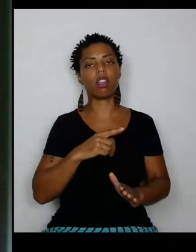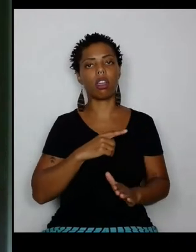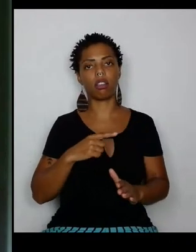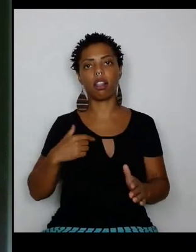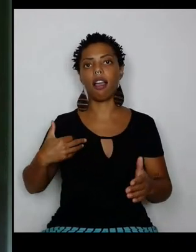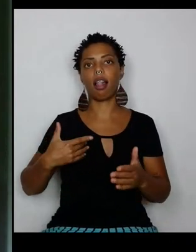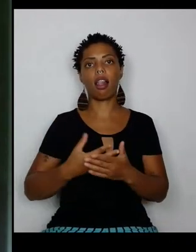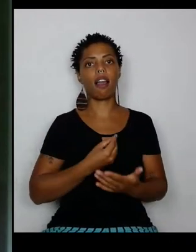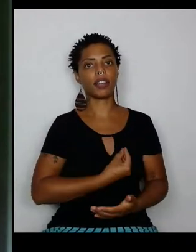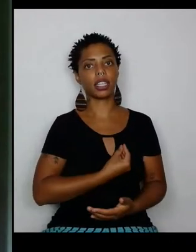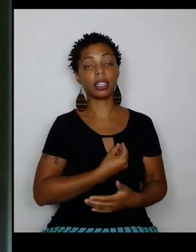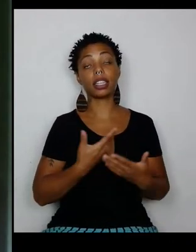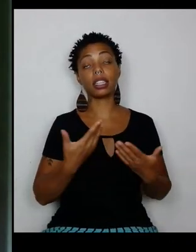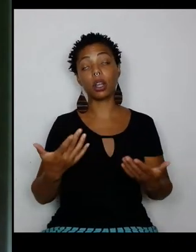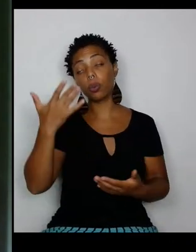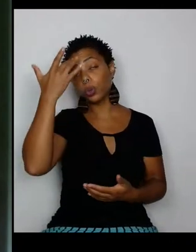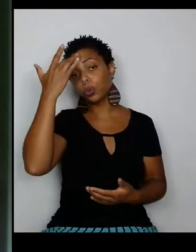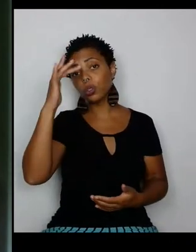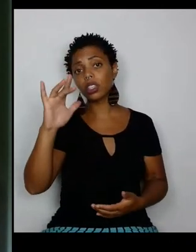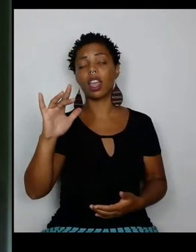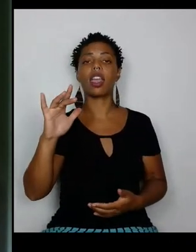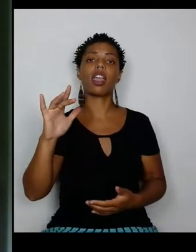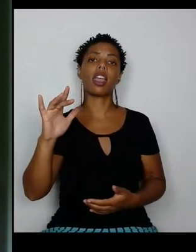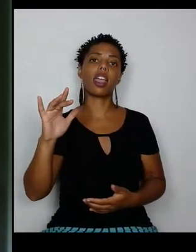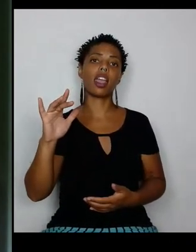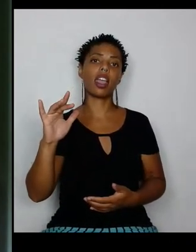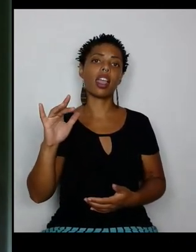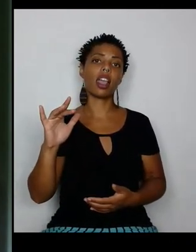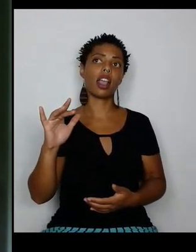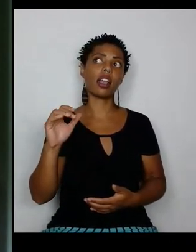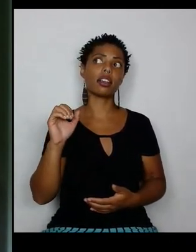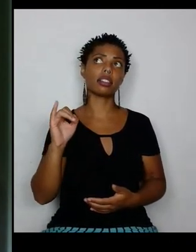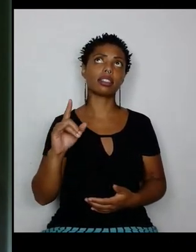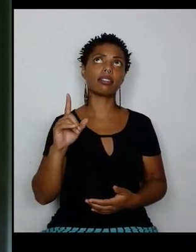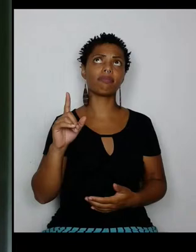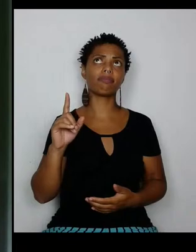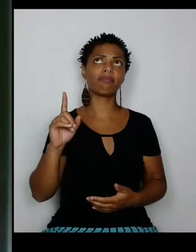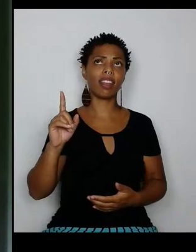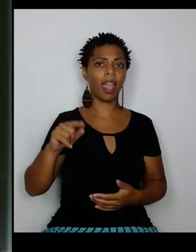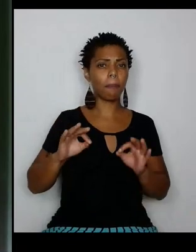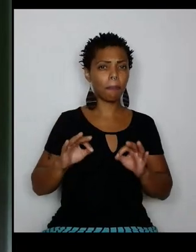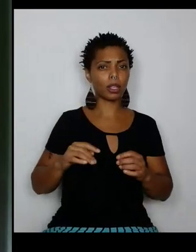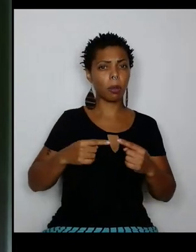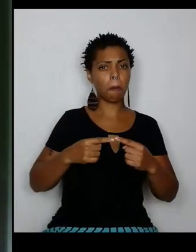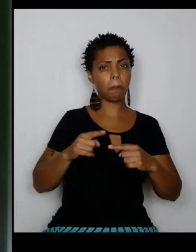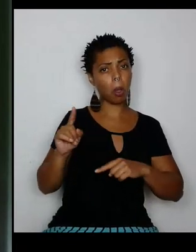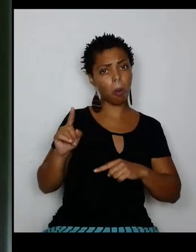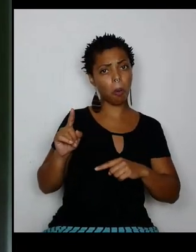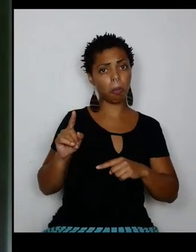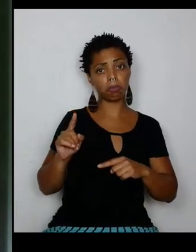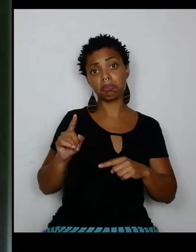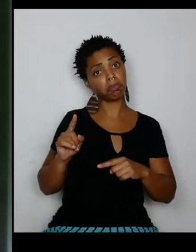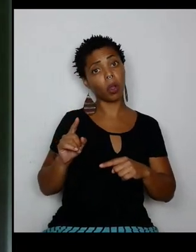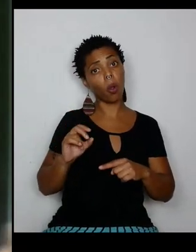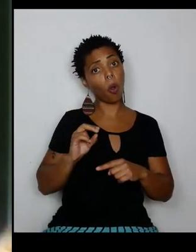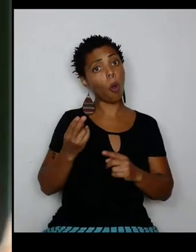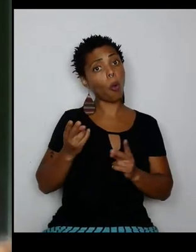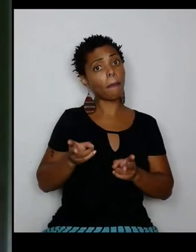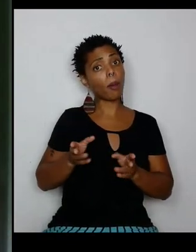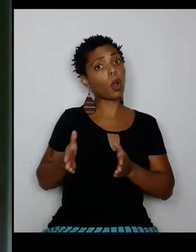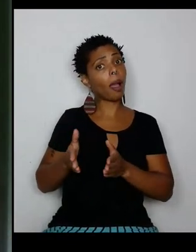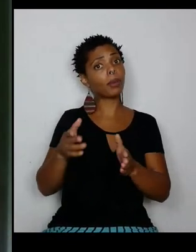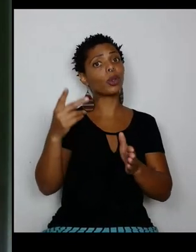sort of divergence from the path that he defines for himself in his very